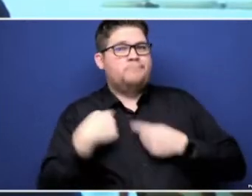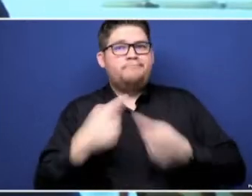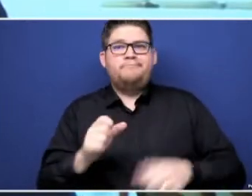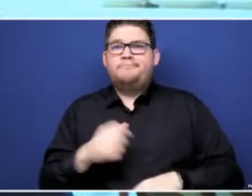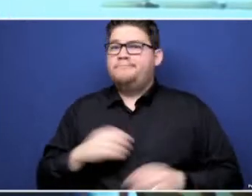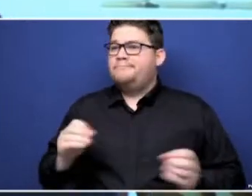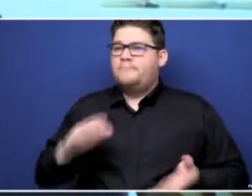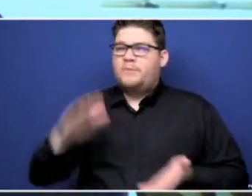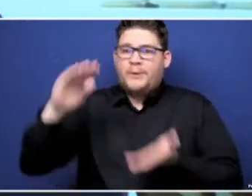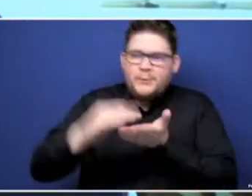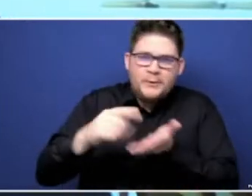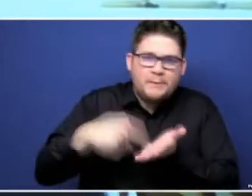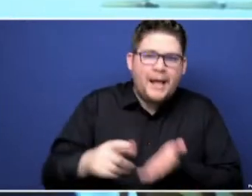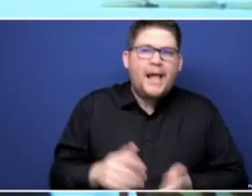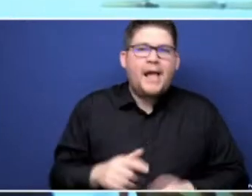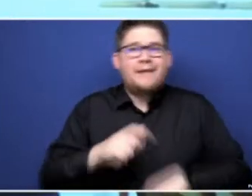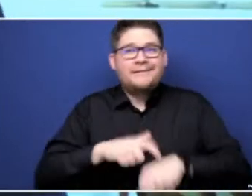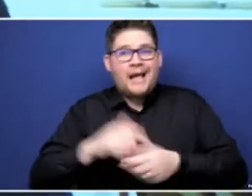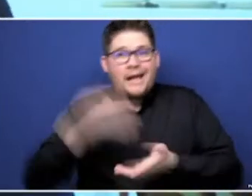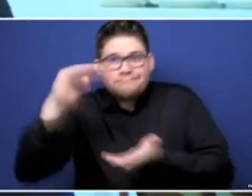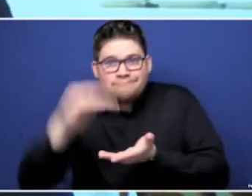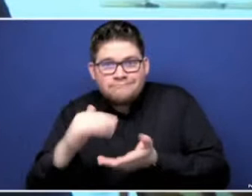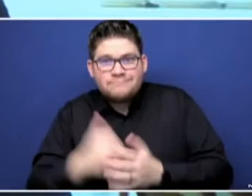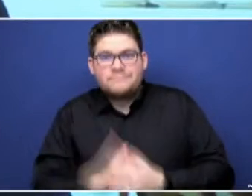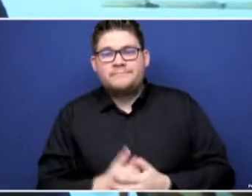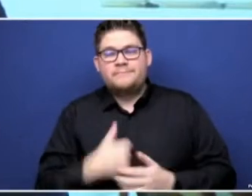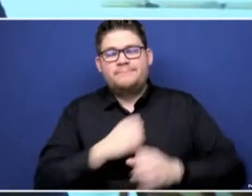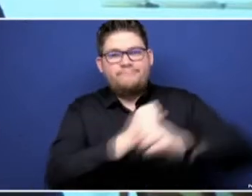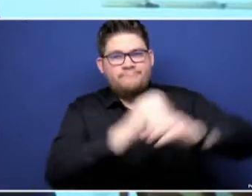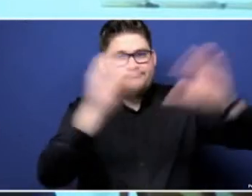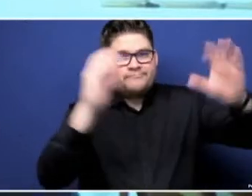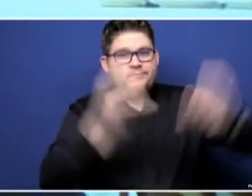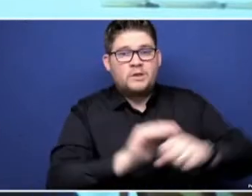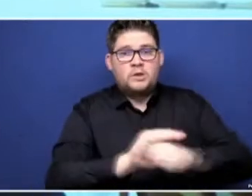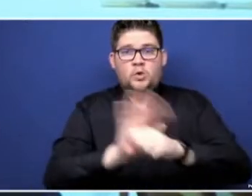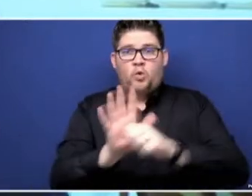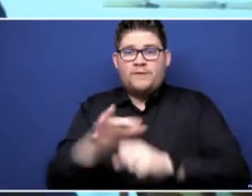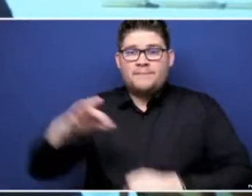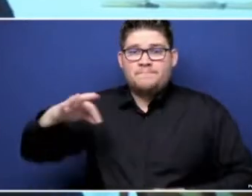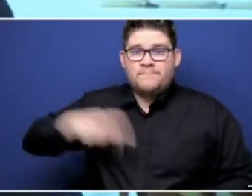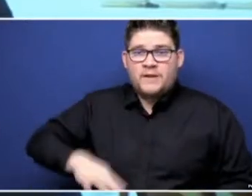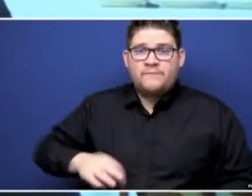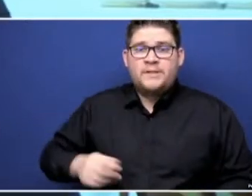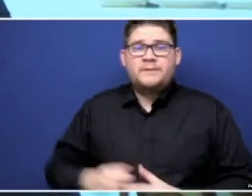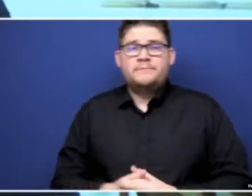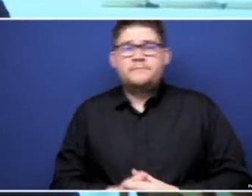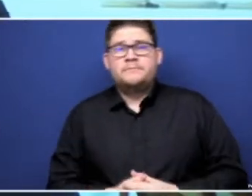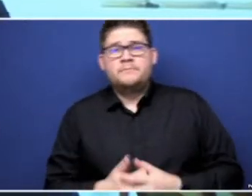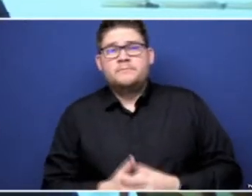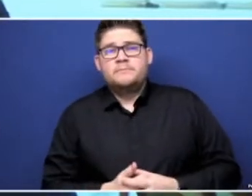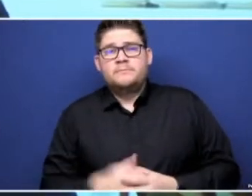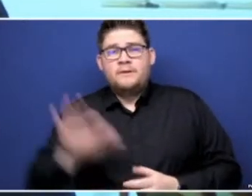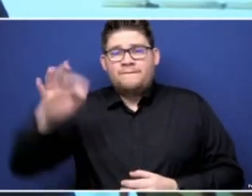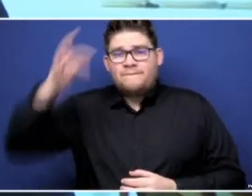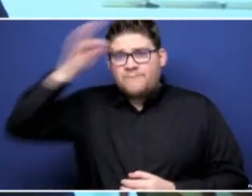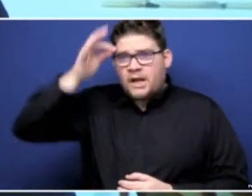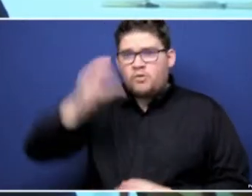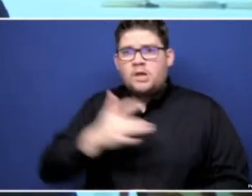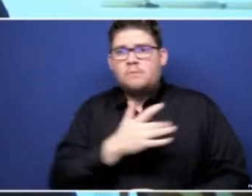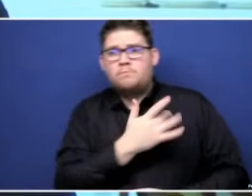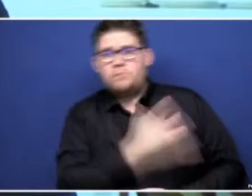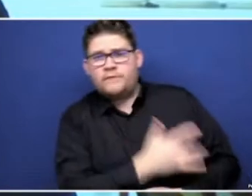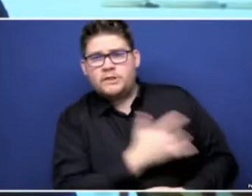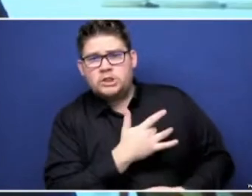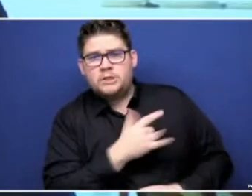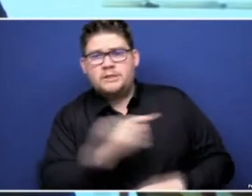weeks. So we are continuing to work our way down, as you see, in a segmented way. And then these